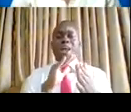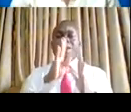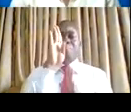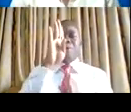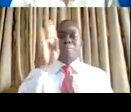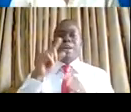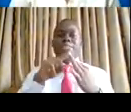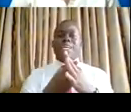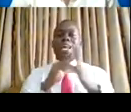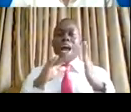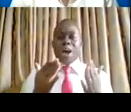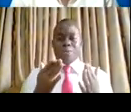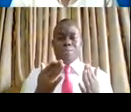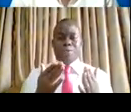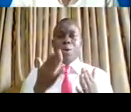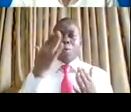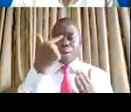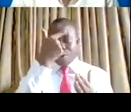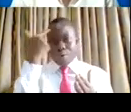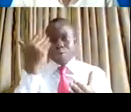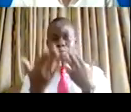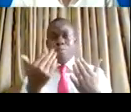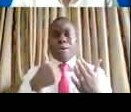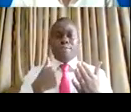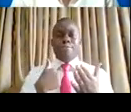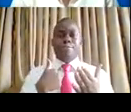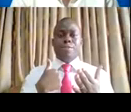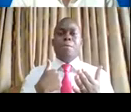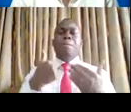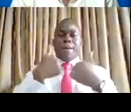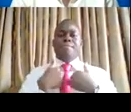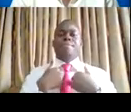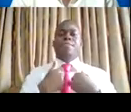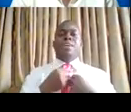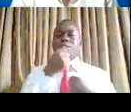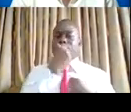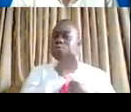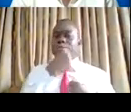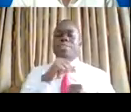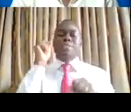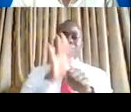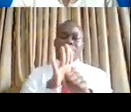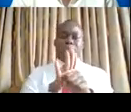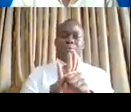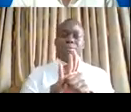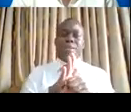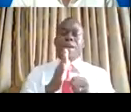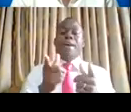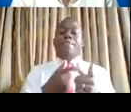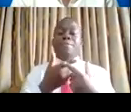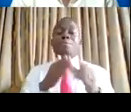has worked, because I think there has been a lot of secrecy in that, and the public